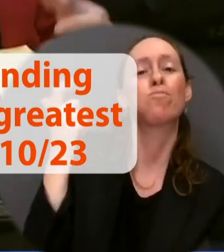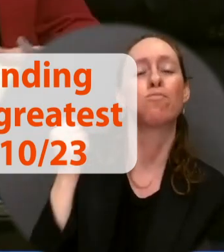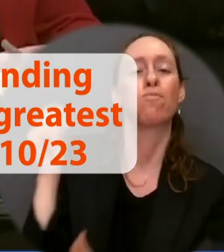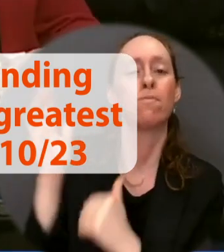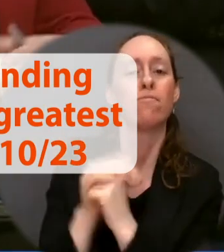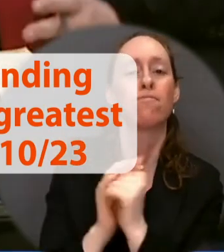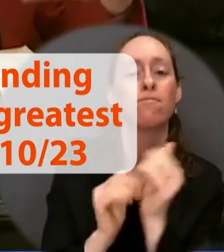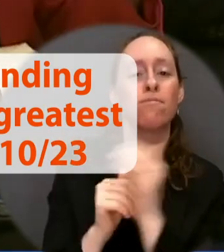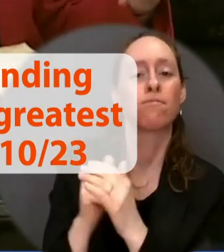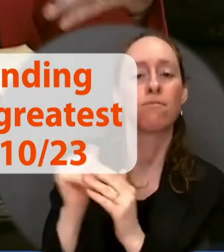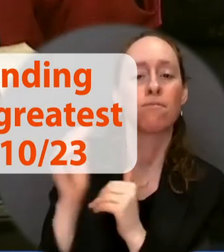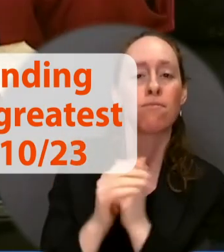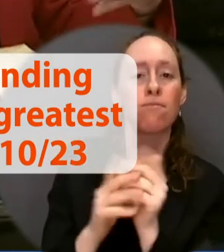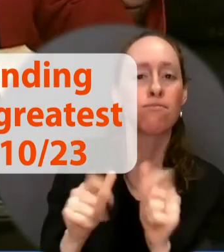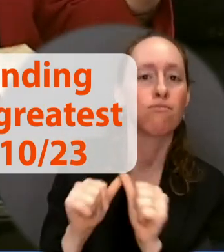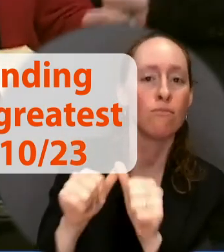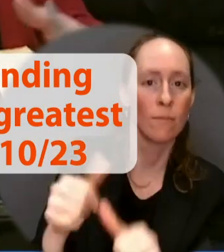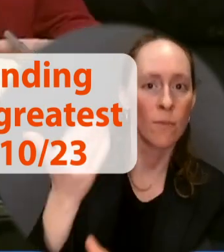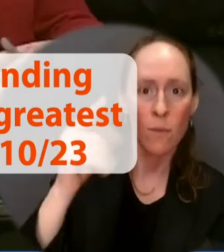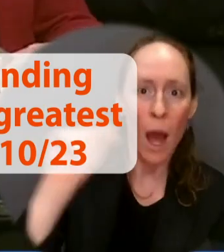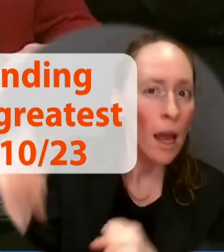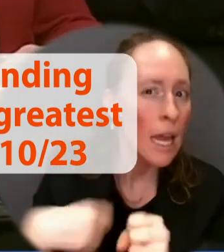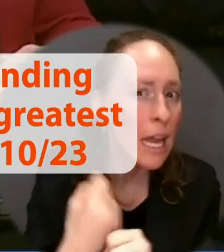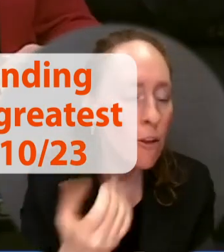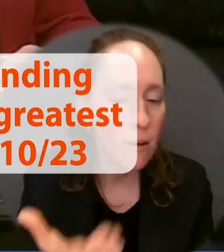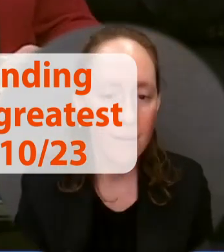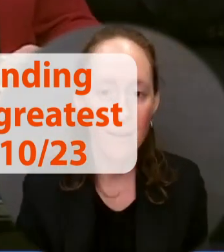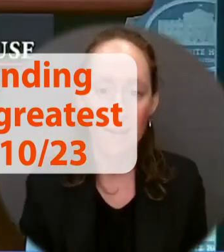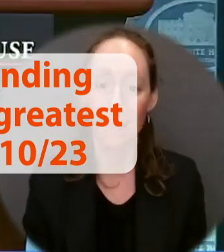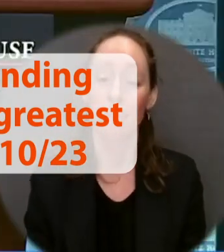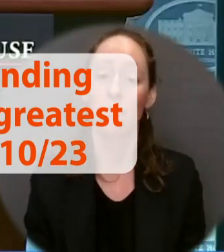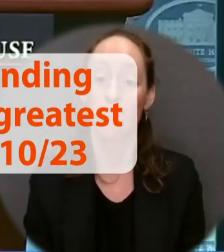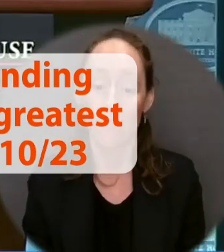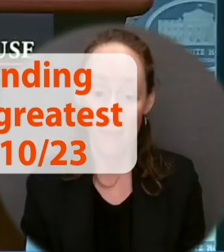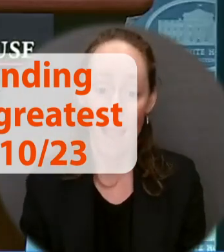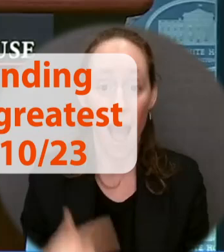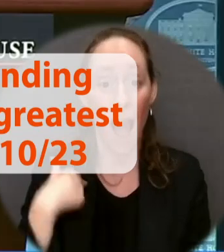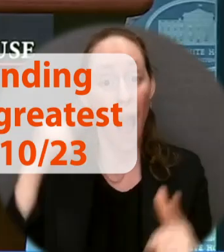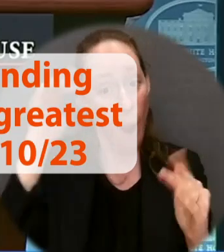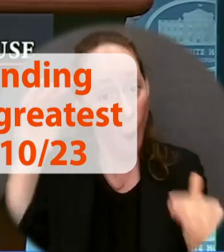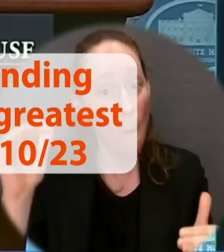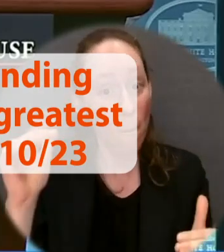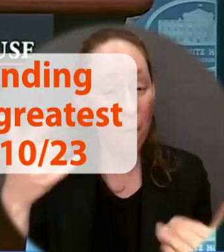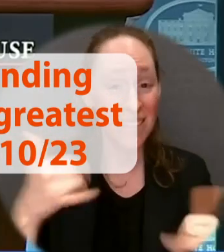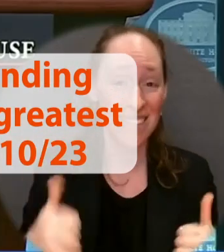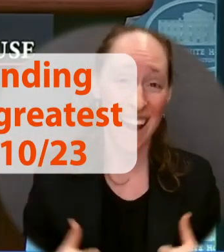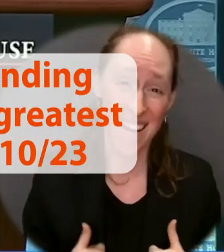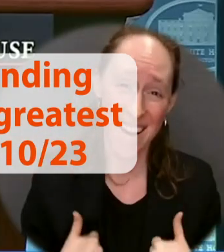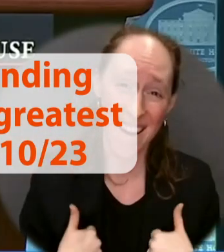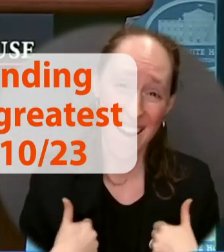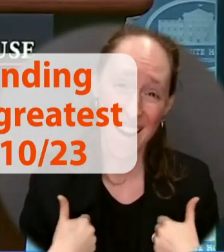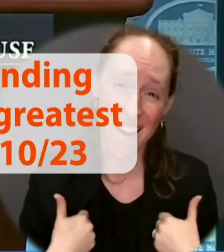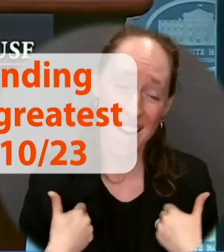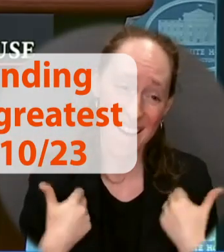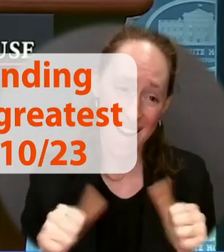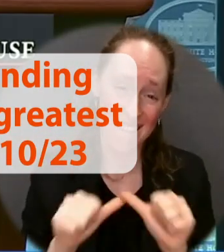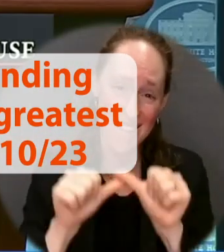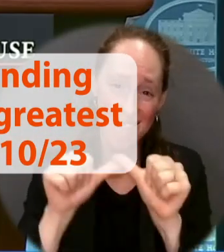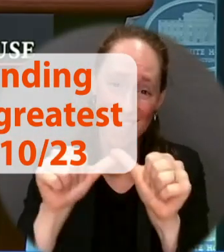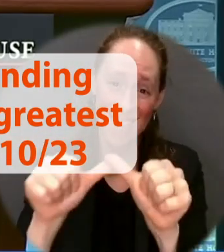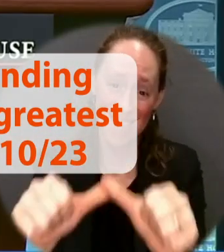full benefits come 10, 15, 20 years from now? I hope she's with us that long. I really do.